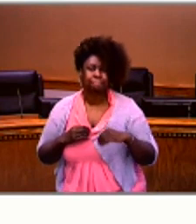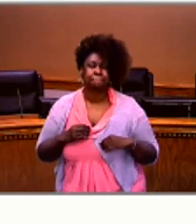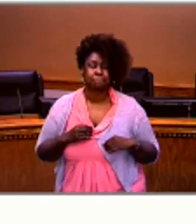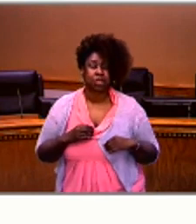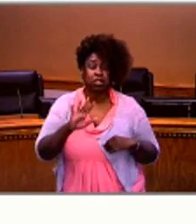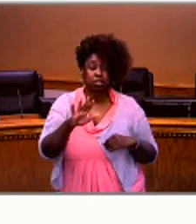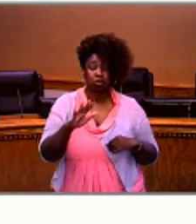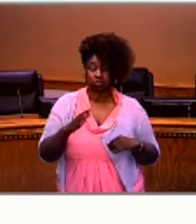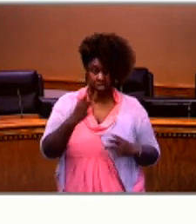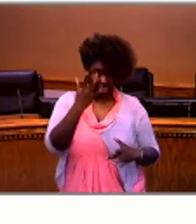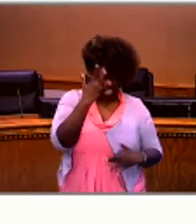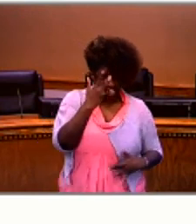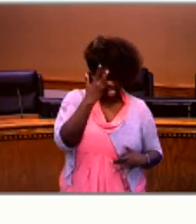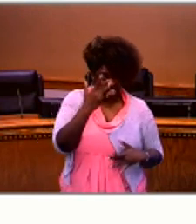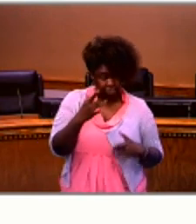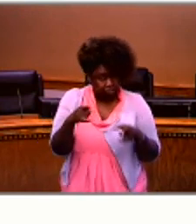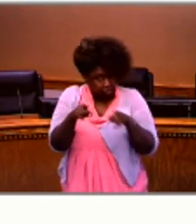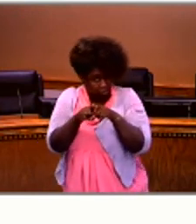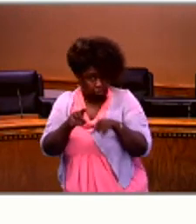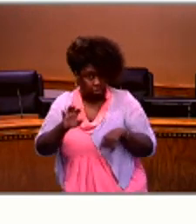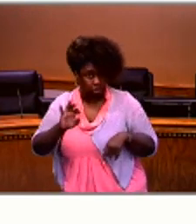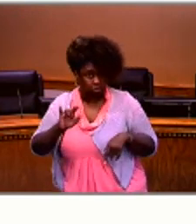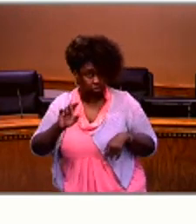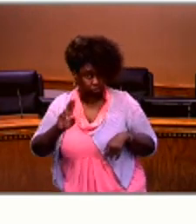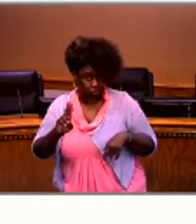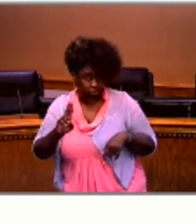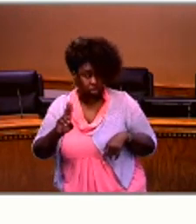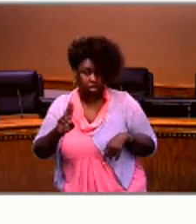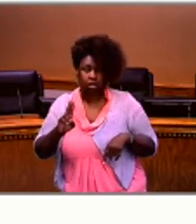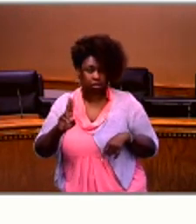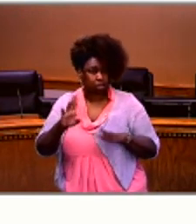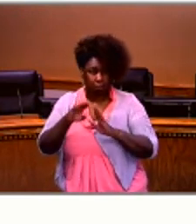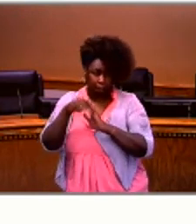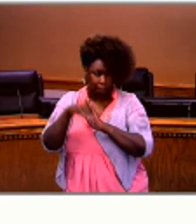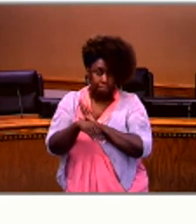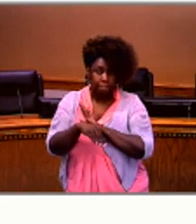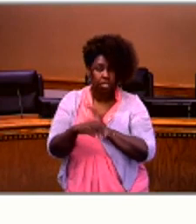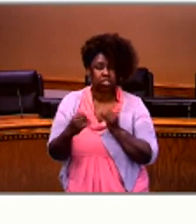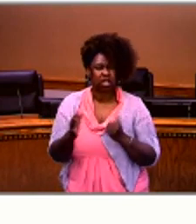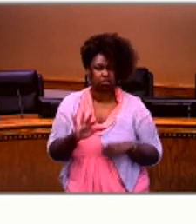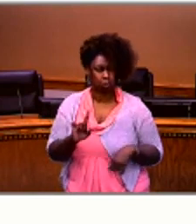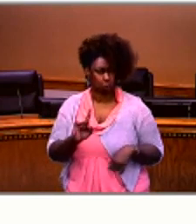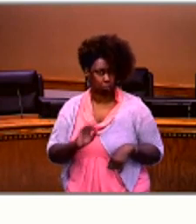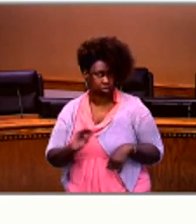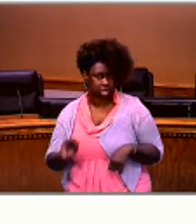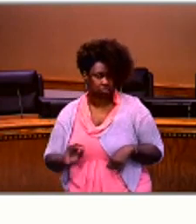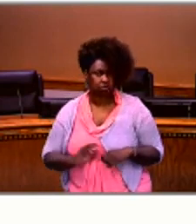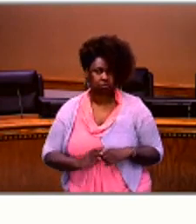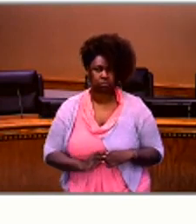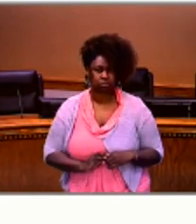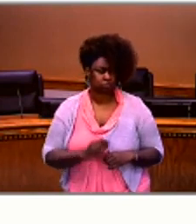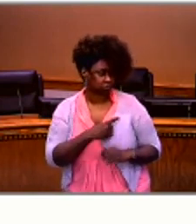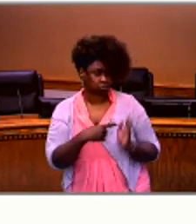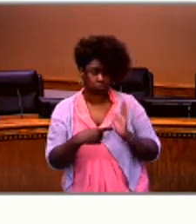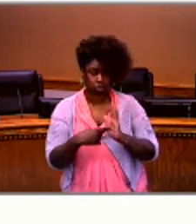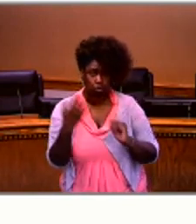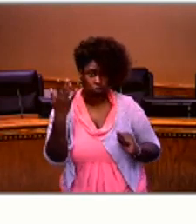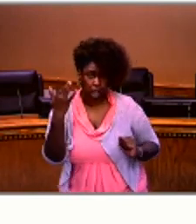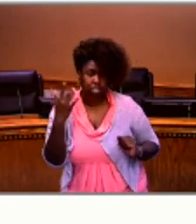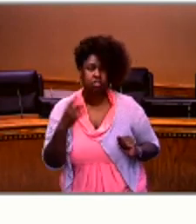rate dropped off precipitously and is now down to its summer baseline of about 1%. The reason I show this is